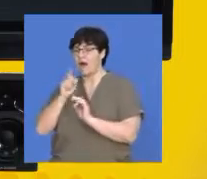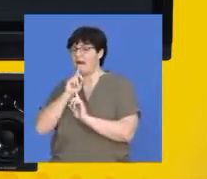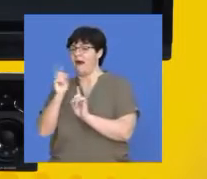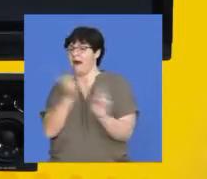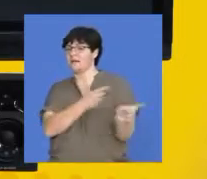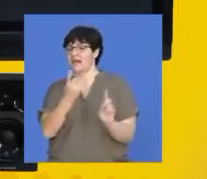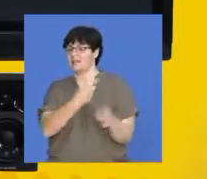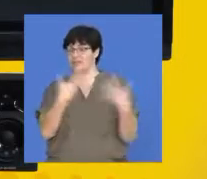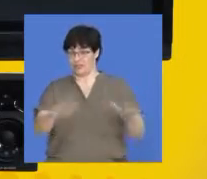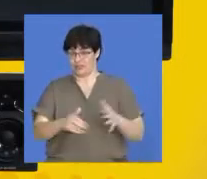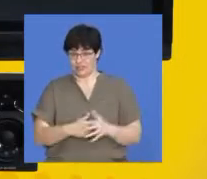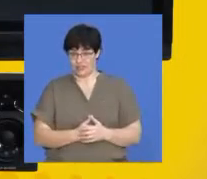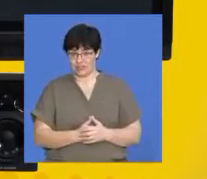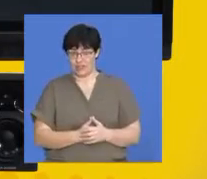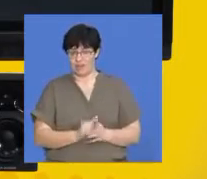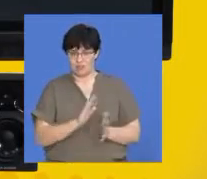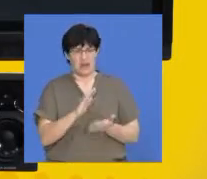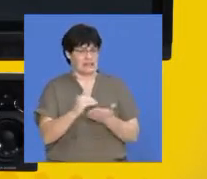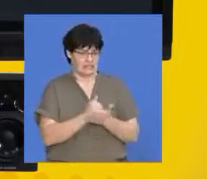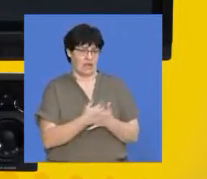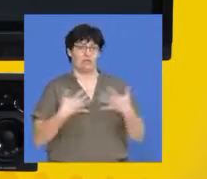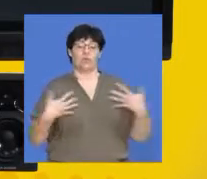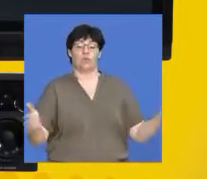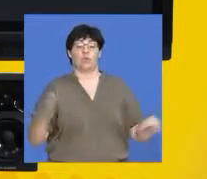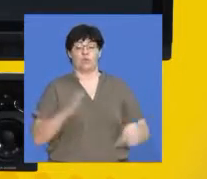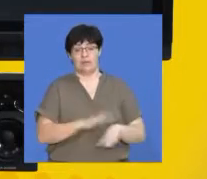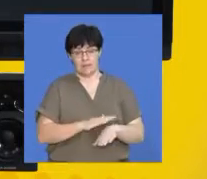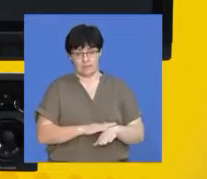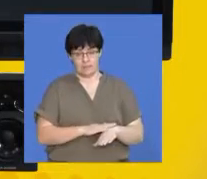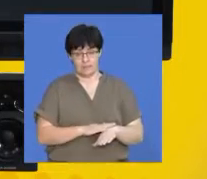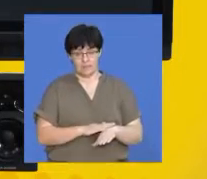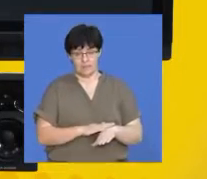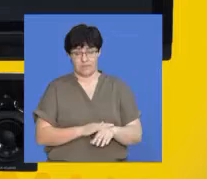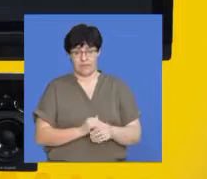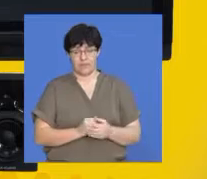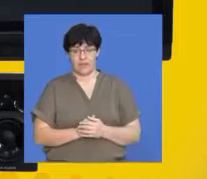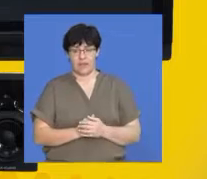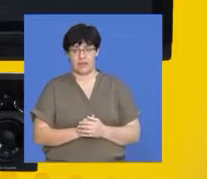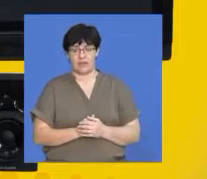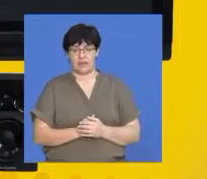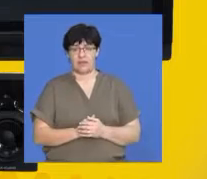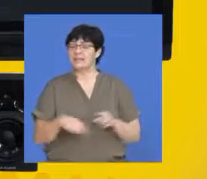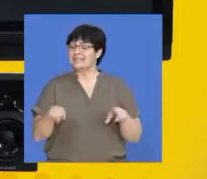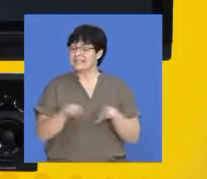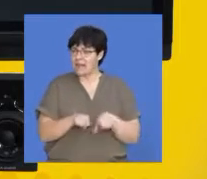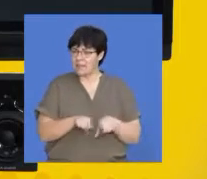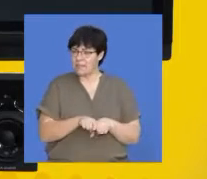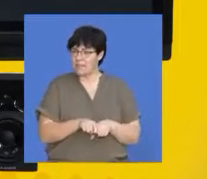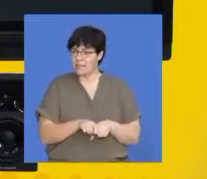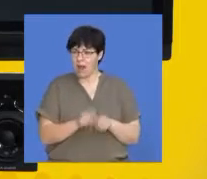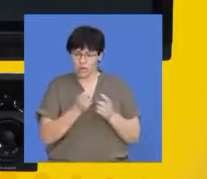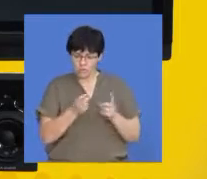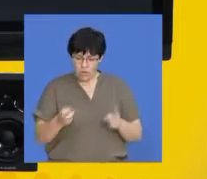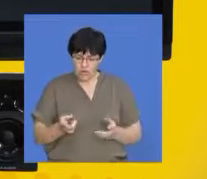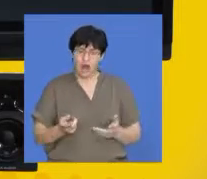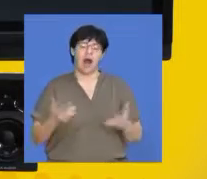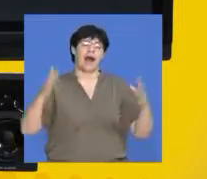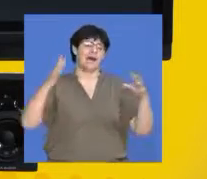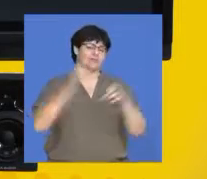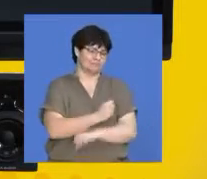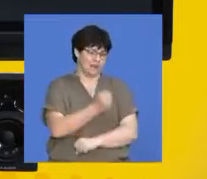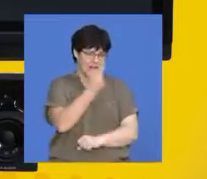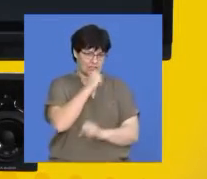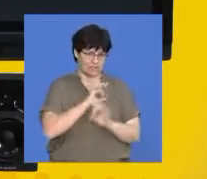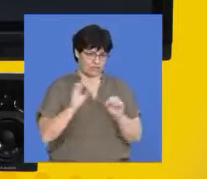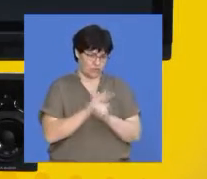answer those questions. That will save you a lot of time, and it will also help you to understand the source better. So